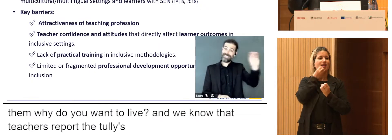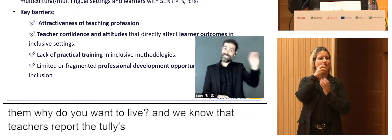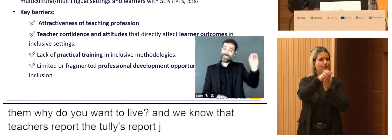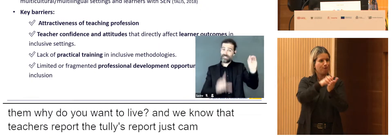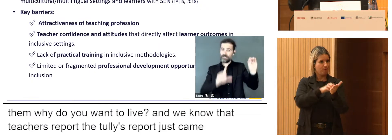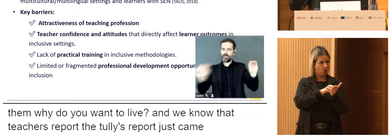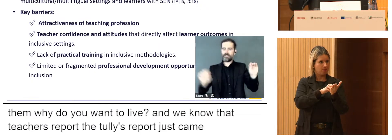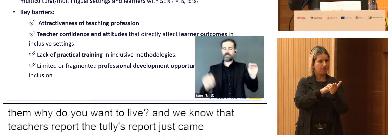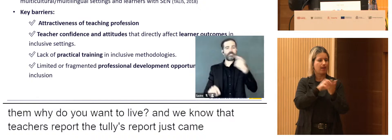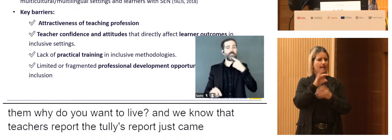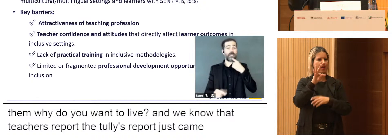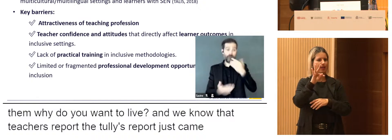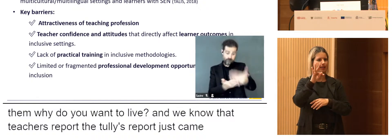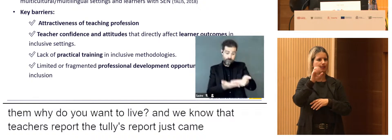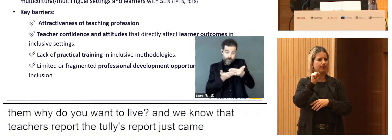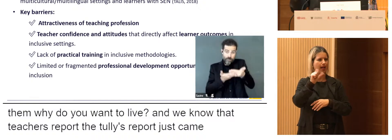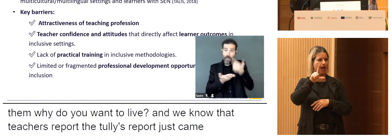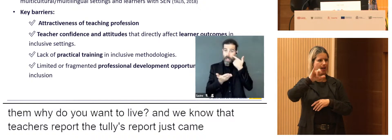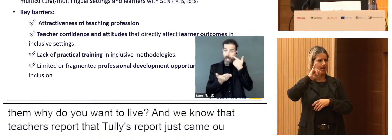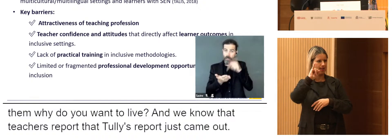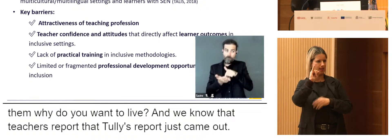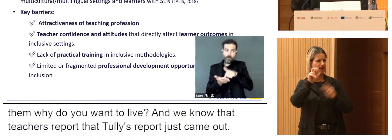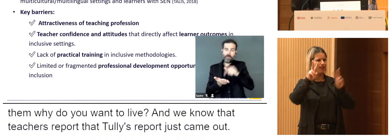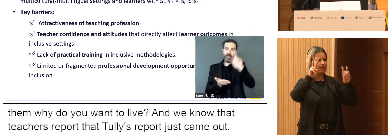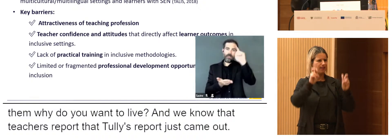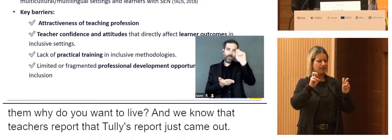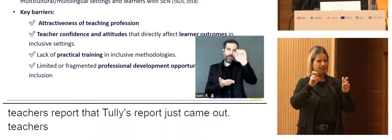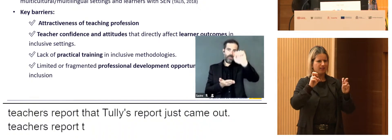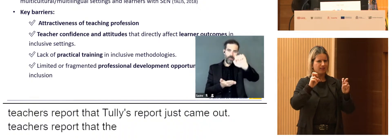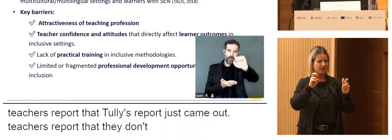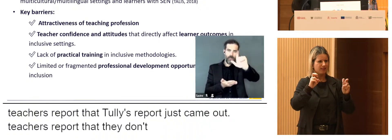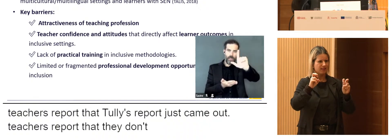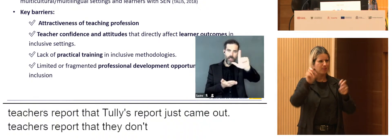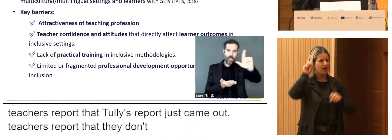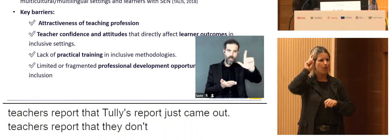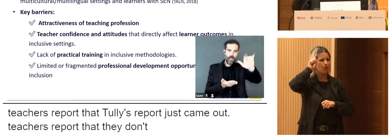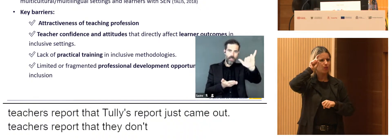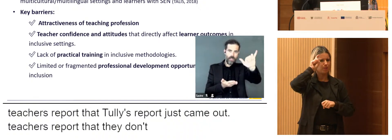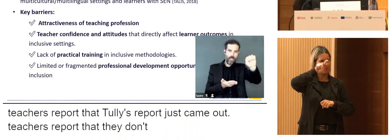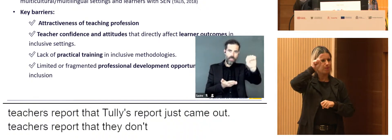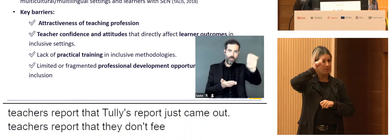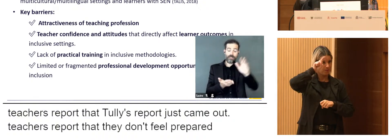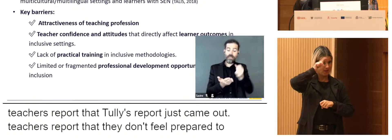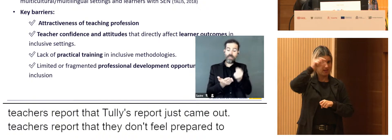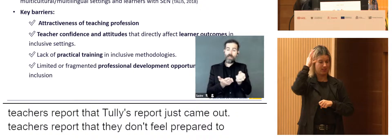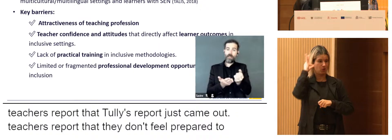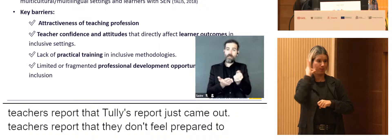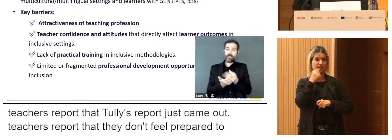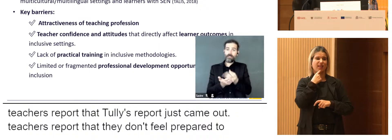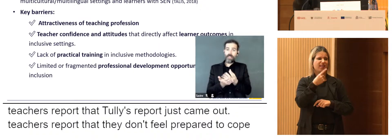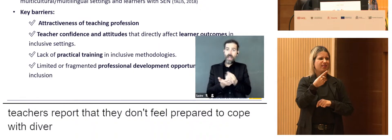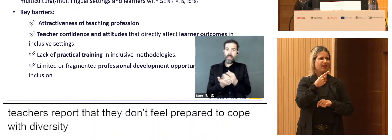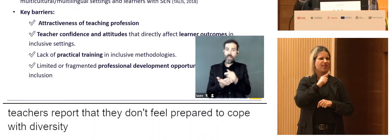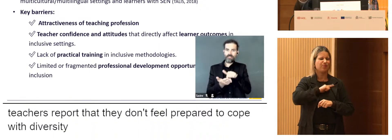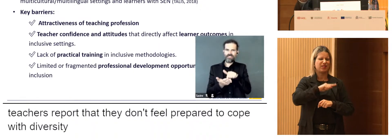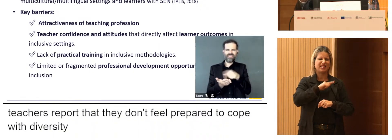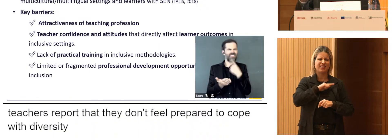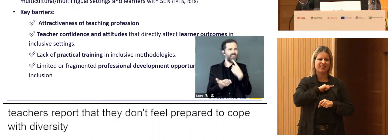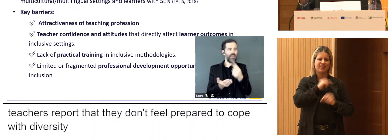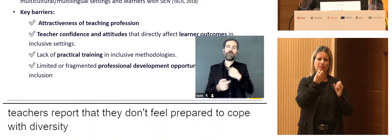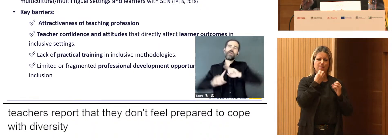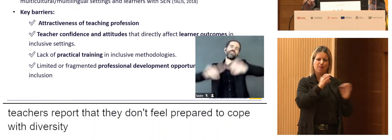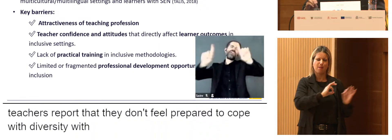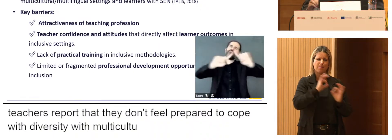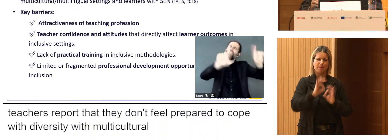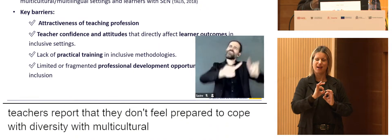out, teachers report that they don't feel prepared to cope with diversity, with